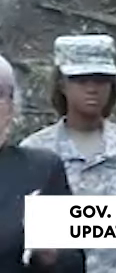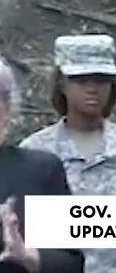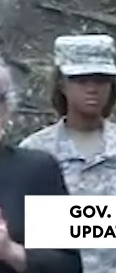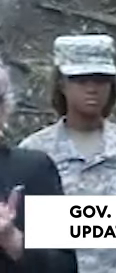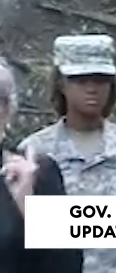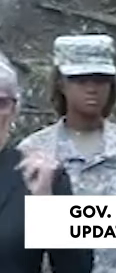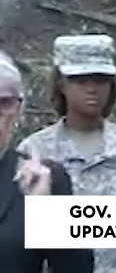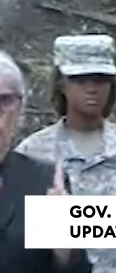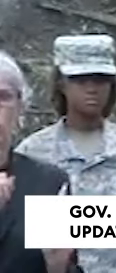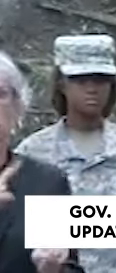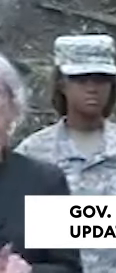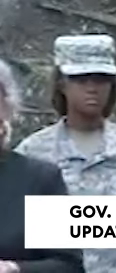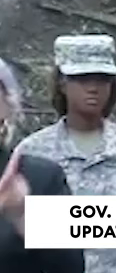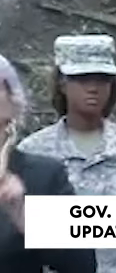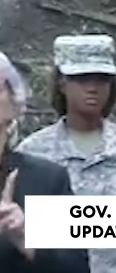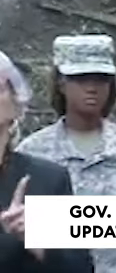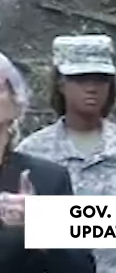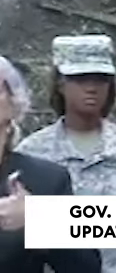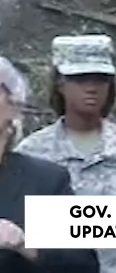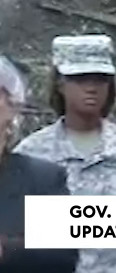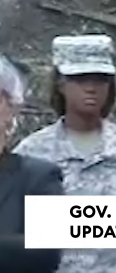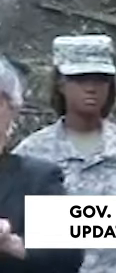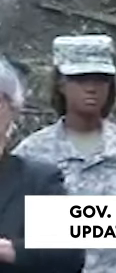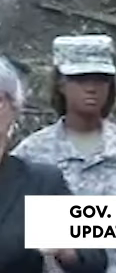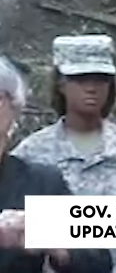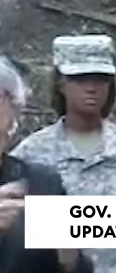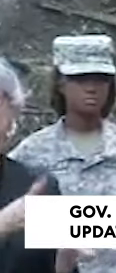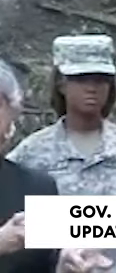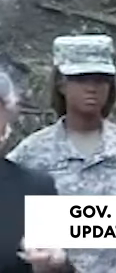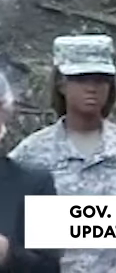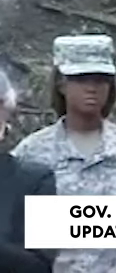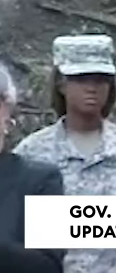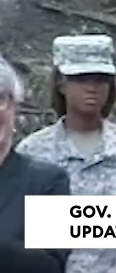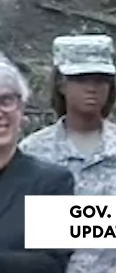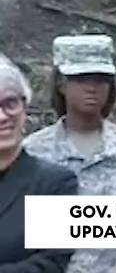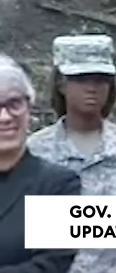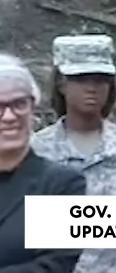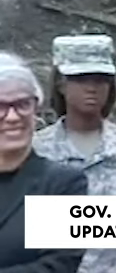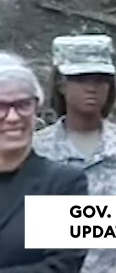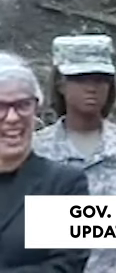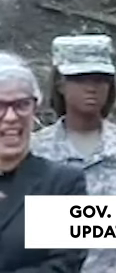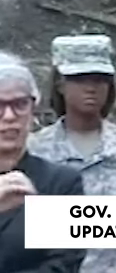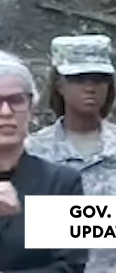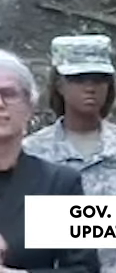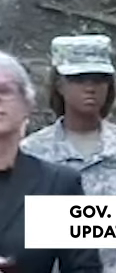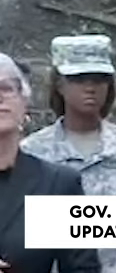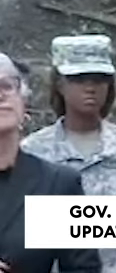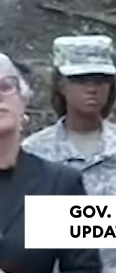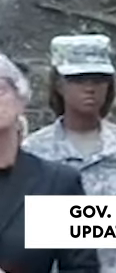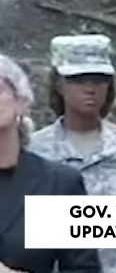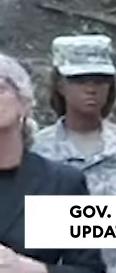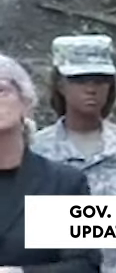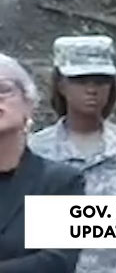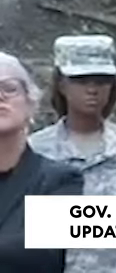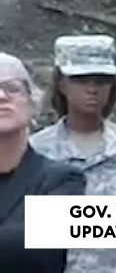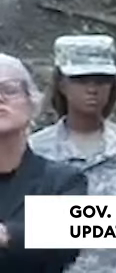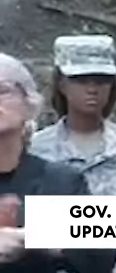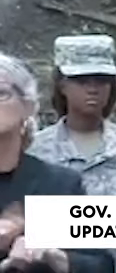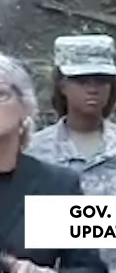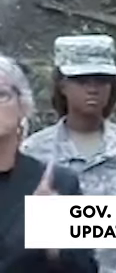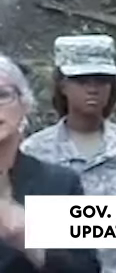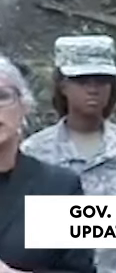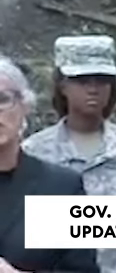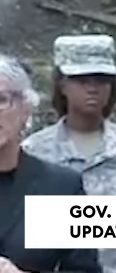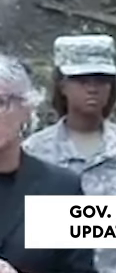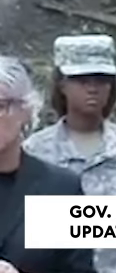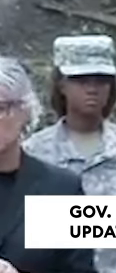to loot down in Steinhatchee. And I've told all of our personnel at the state level, you